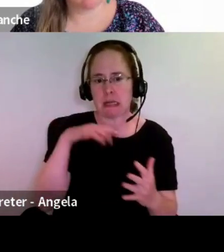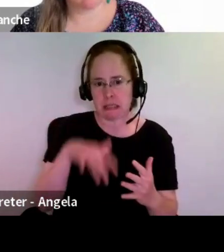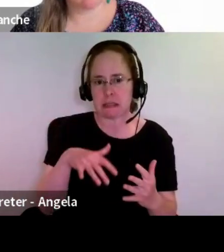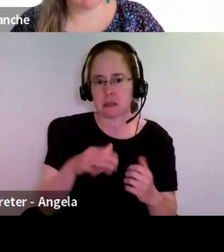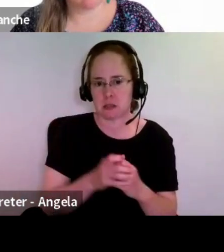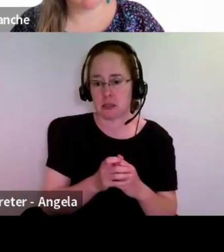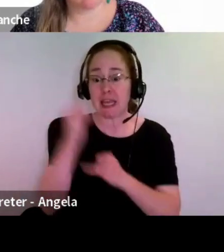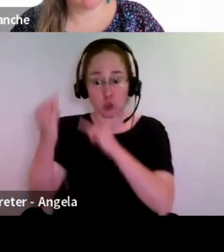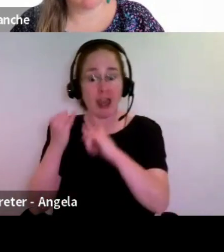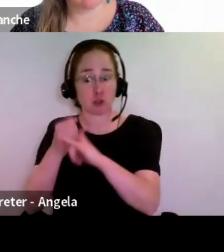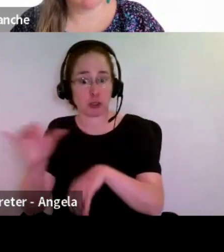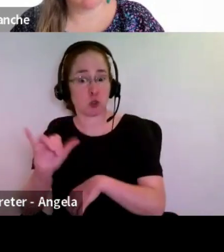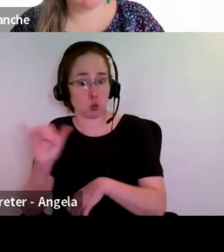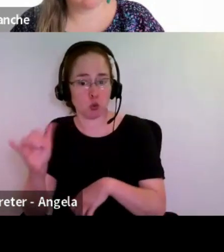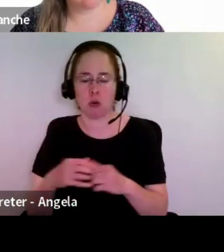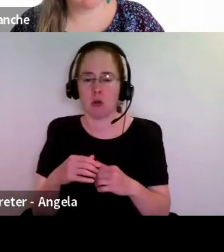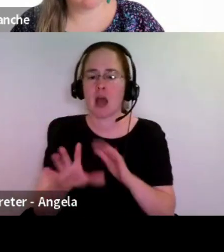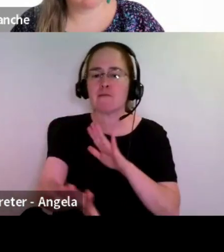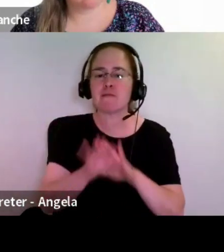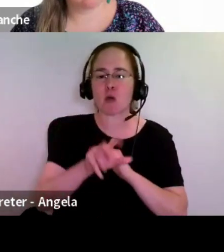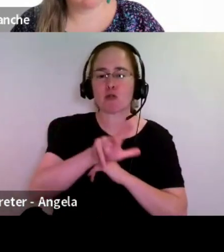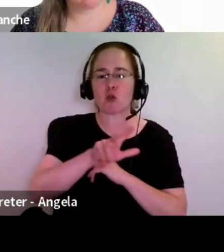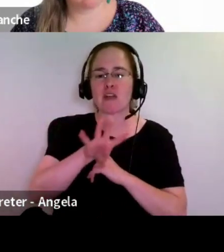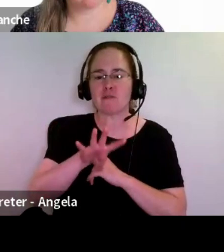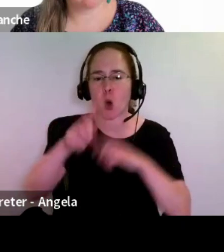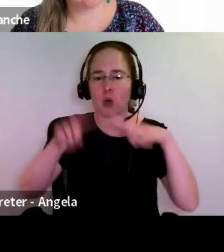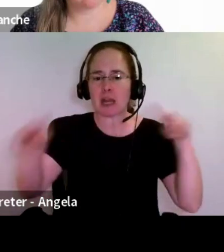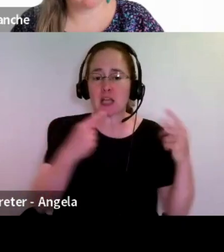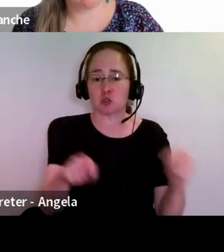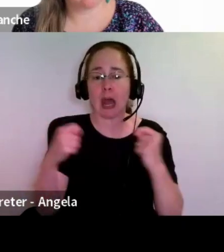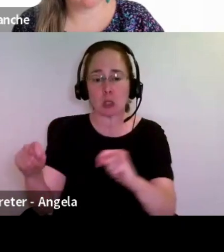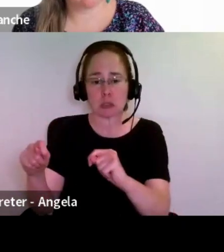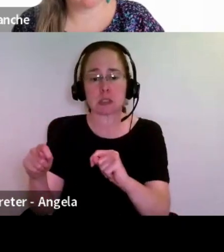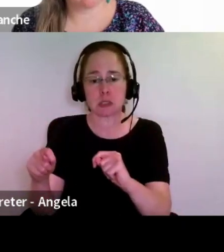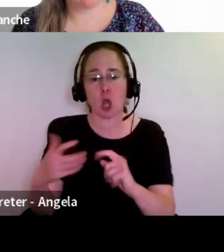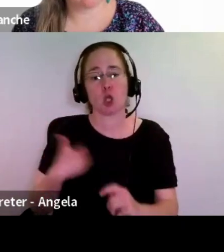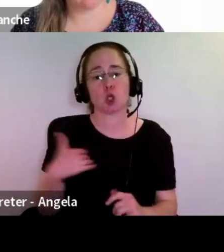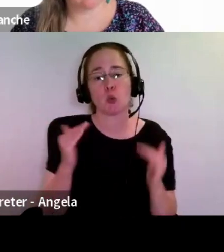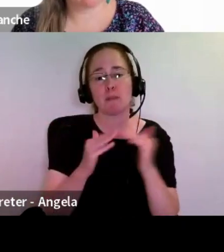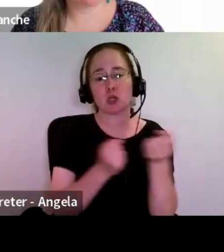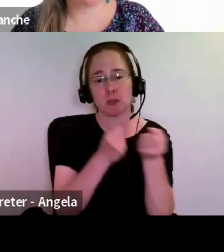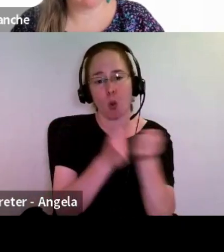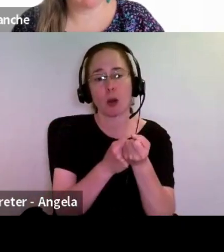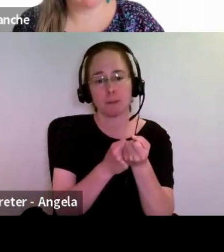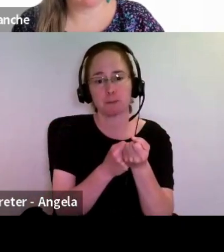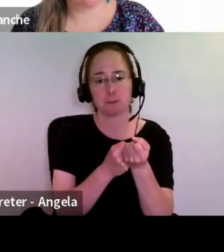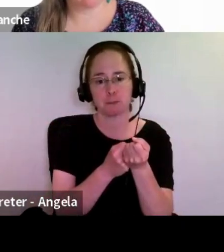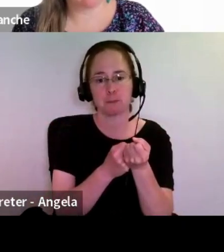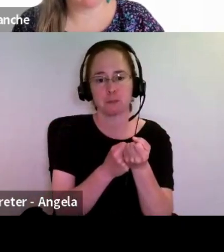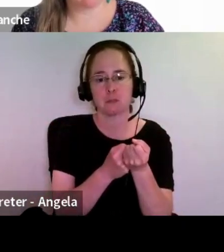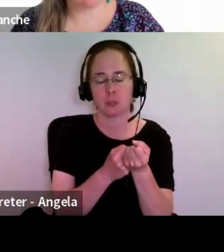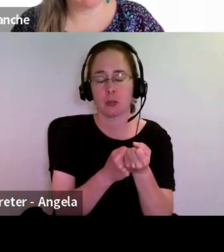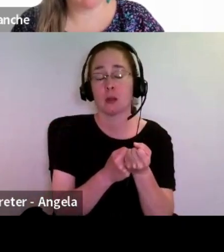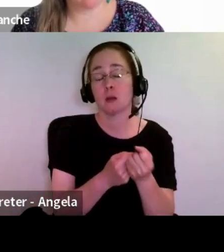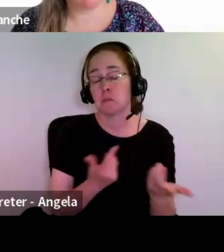looking internationally, and found 34 randomized trials of youth peer support. And so to me,